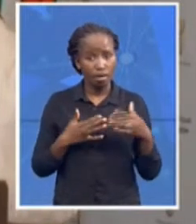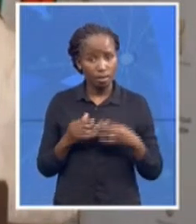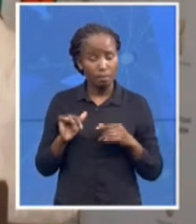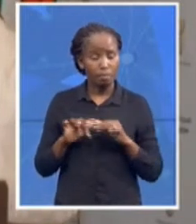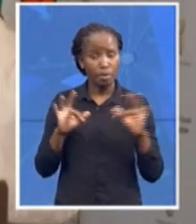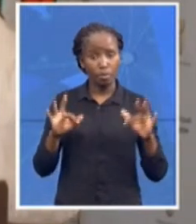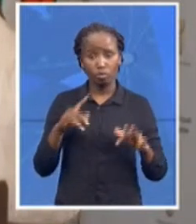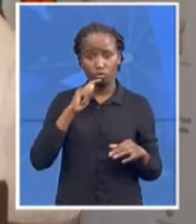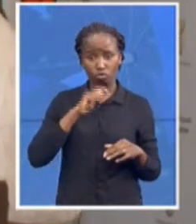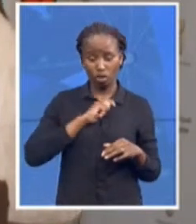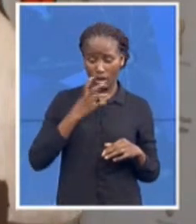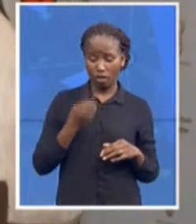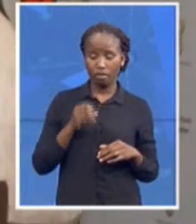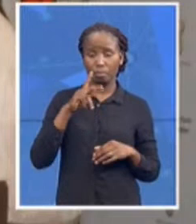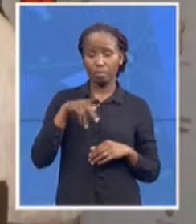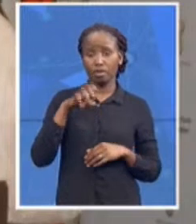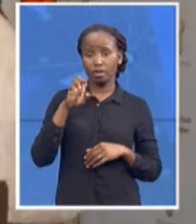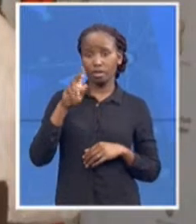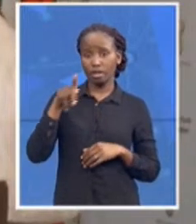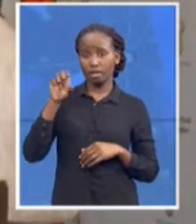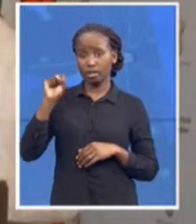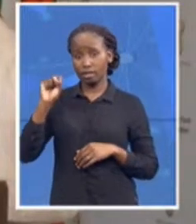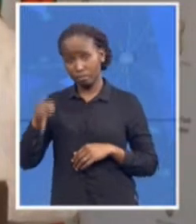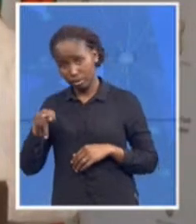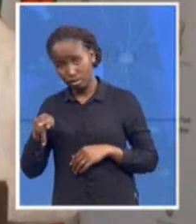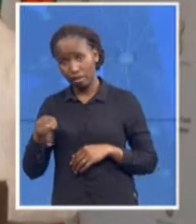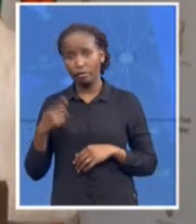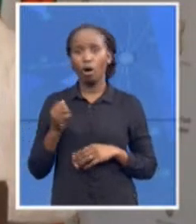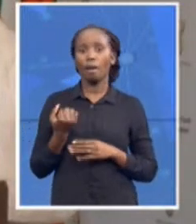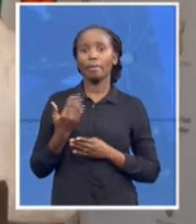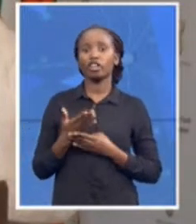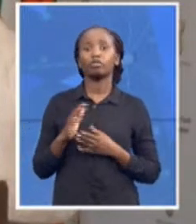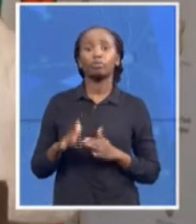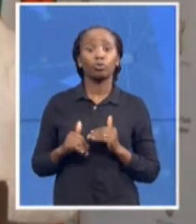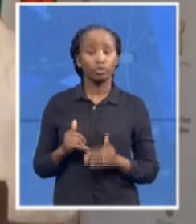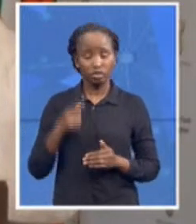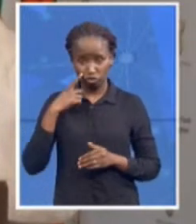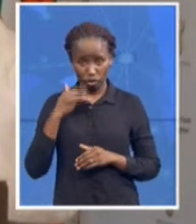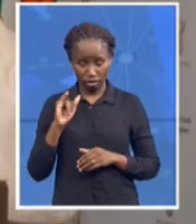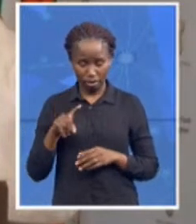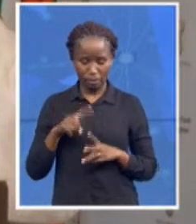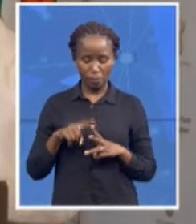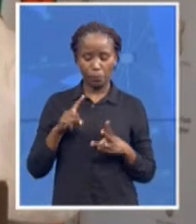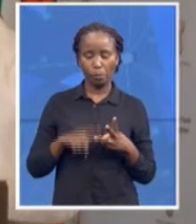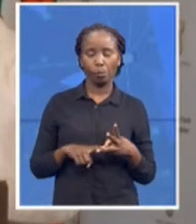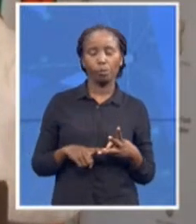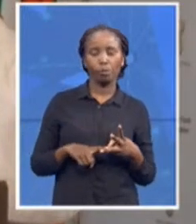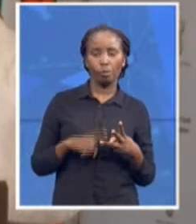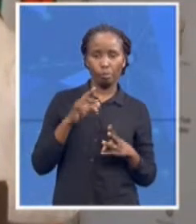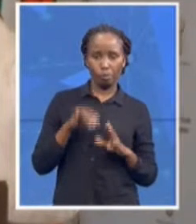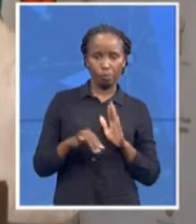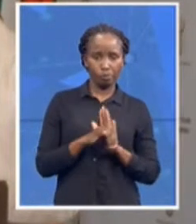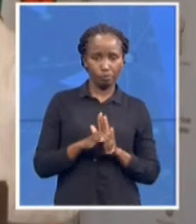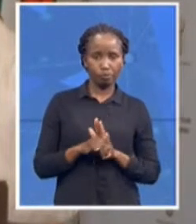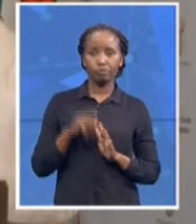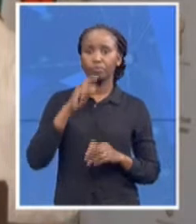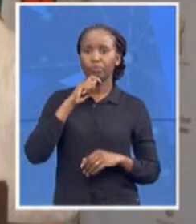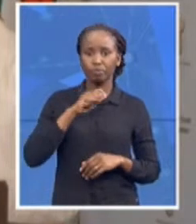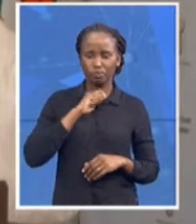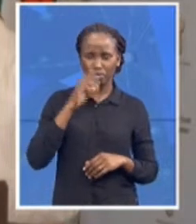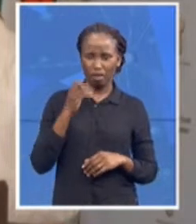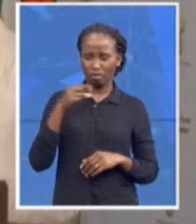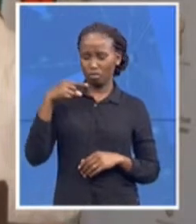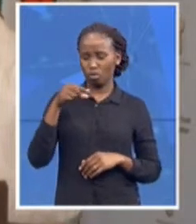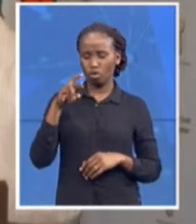and administration processes. Thirdly, to determine if there has been gross negligence, misconduct, or dereliction